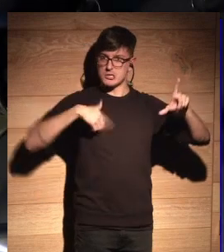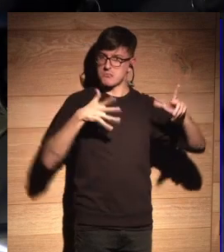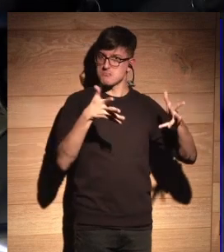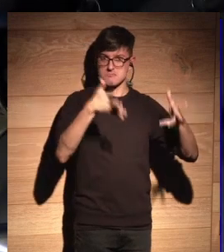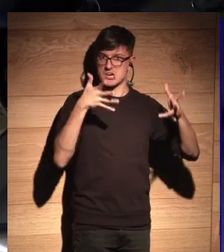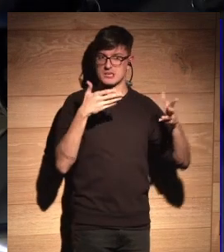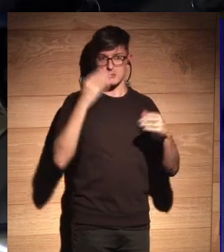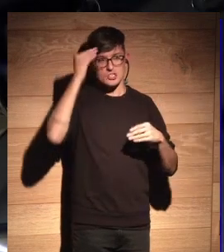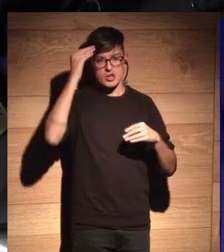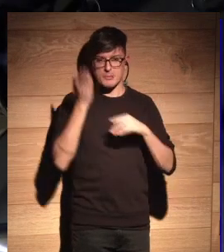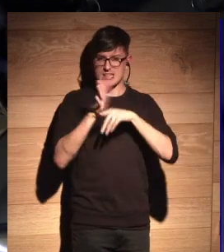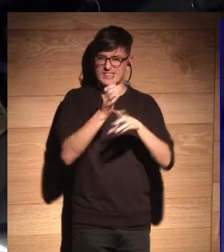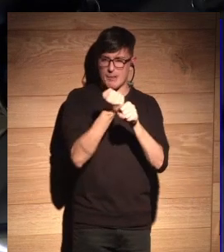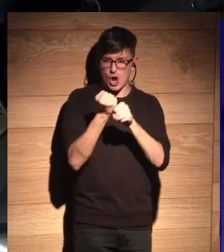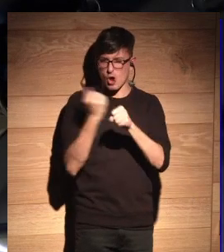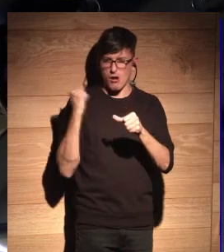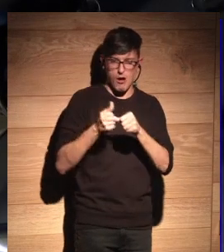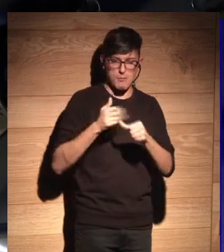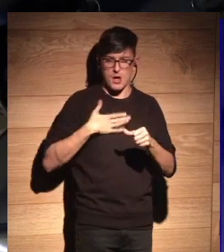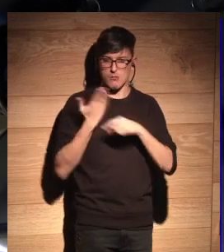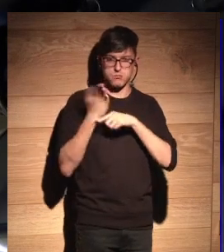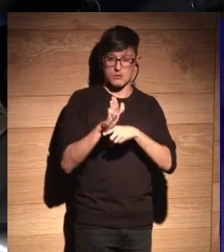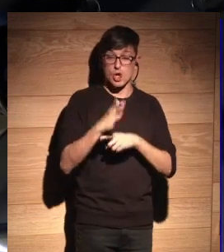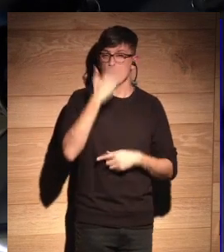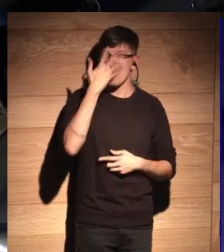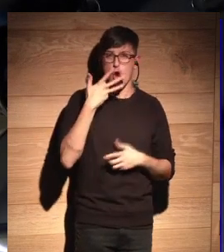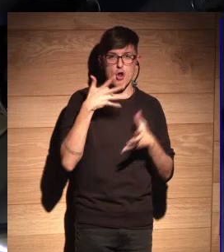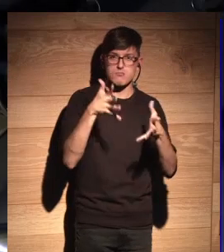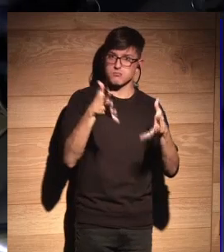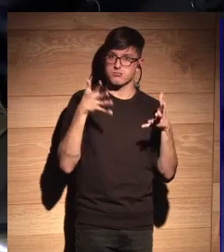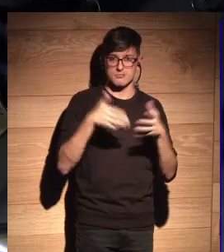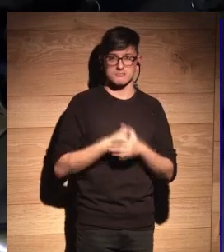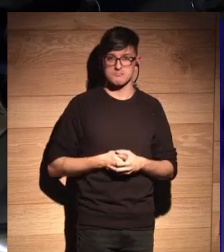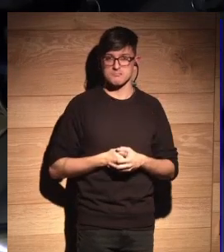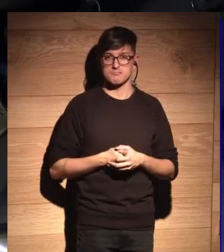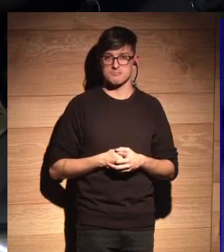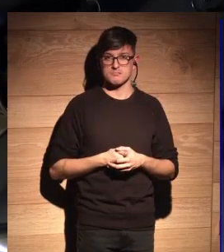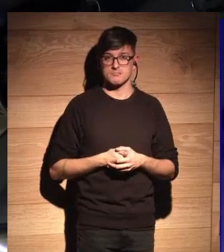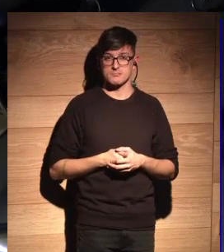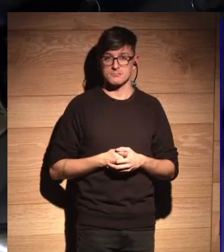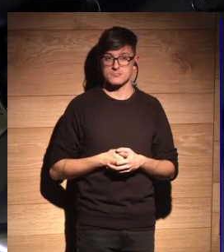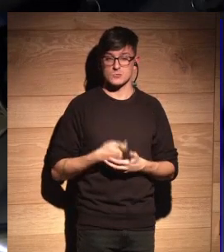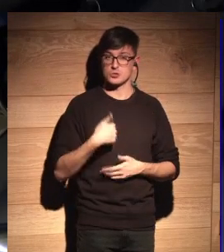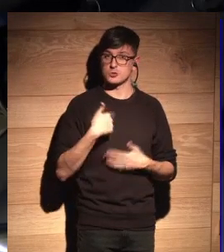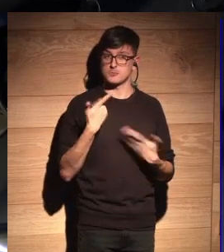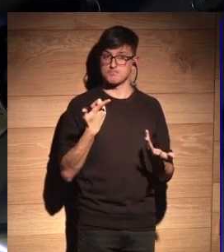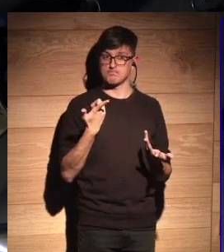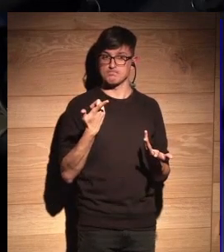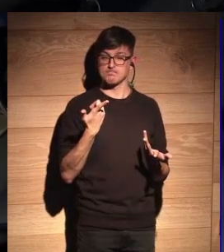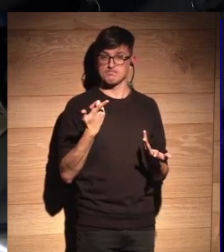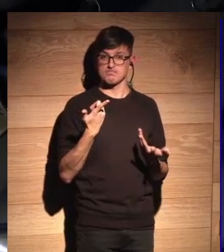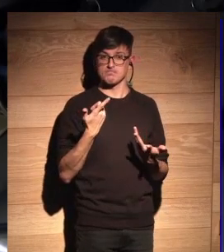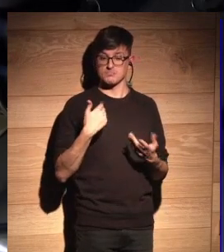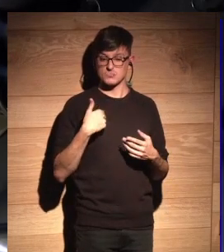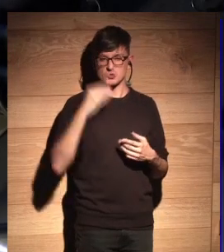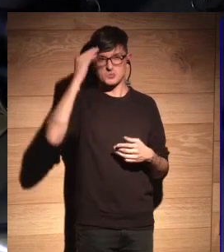I love the color. I don't really think of myself as a color photographer,